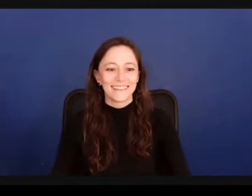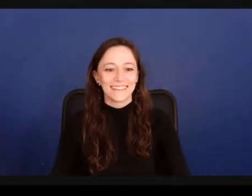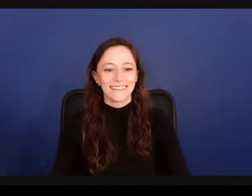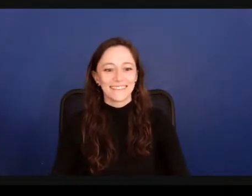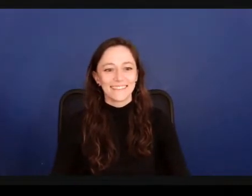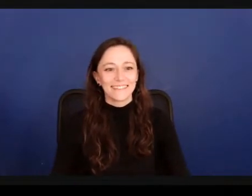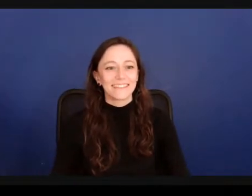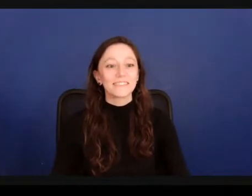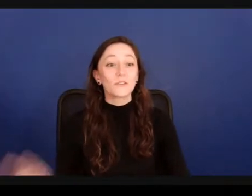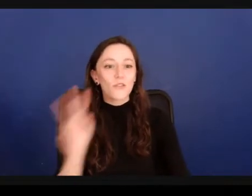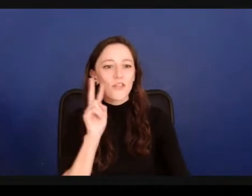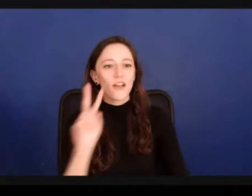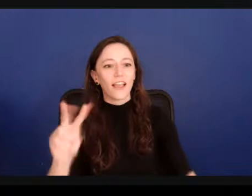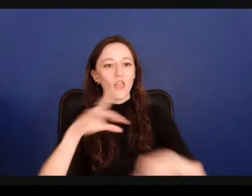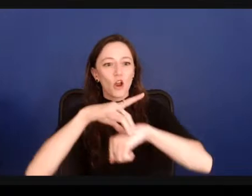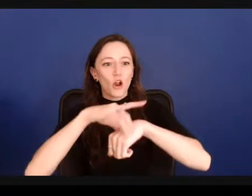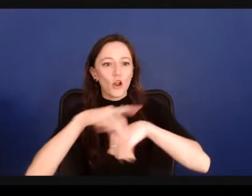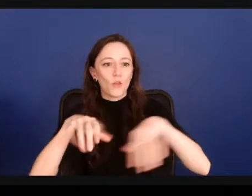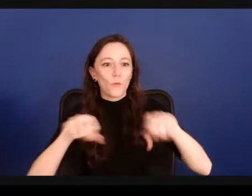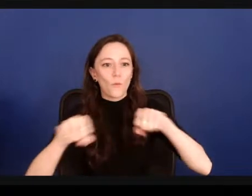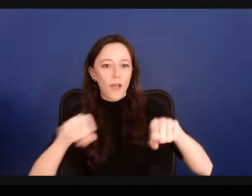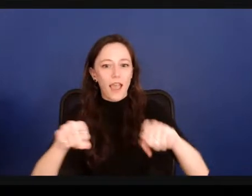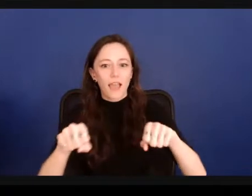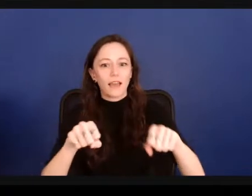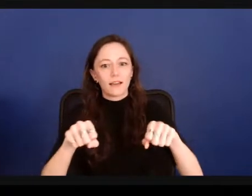So looking at the earthquake rates in a shallow region,